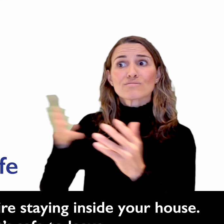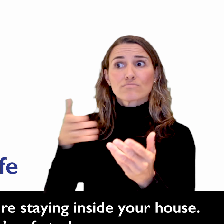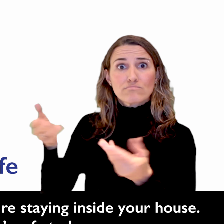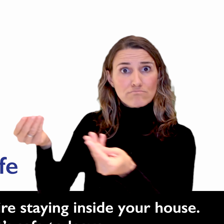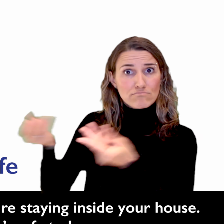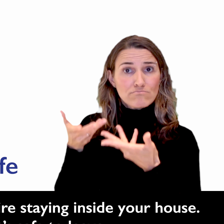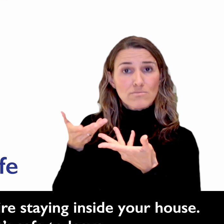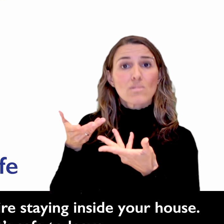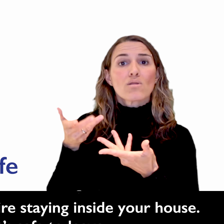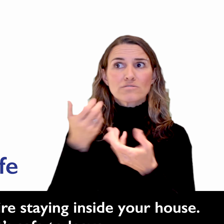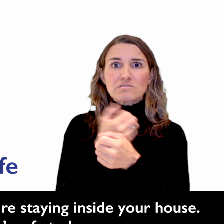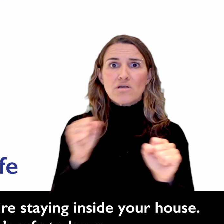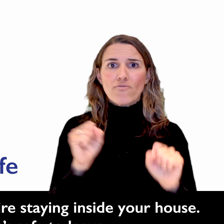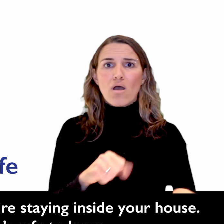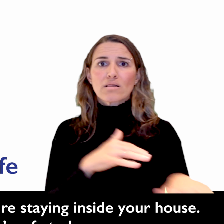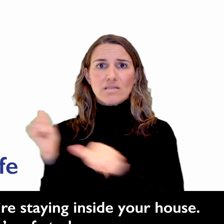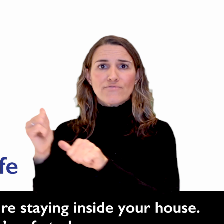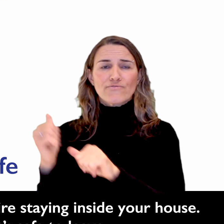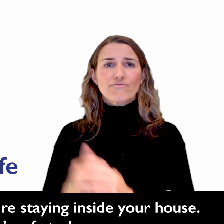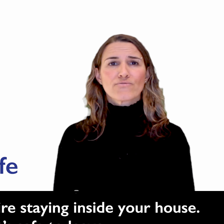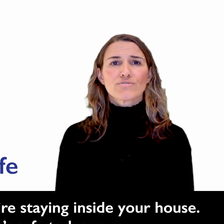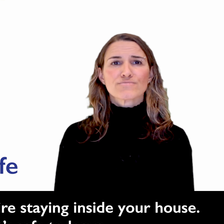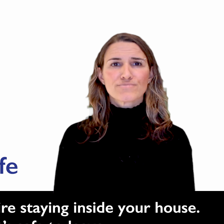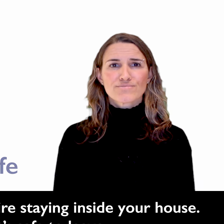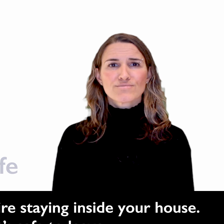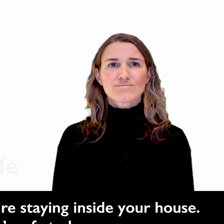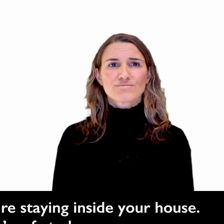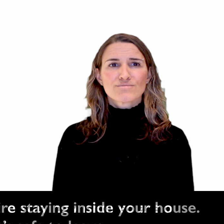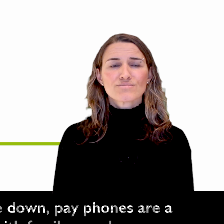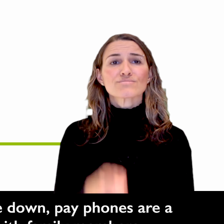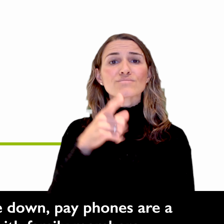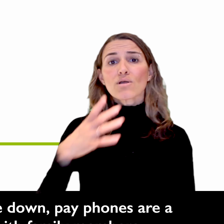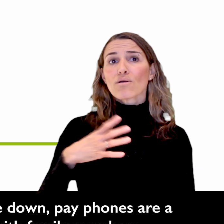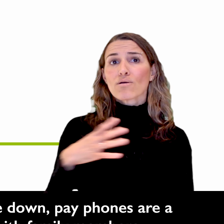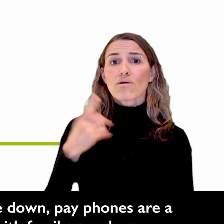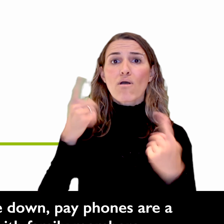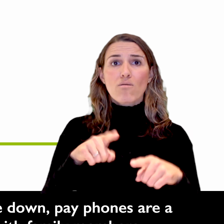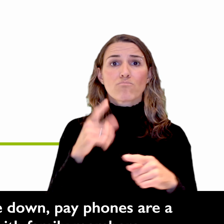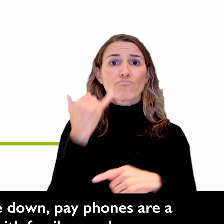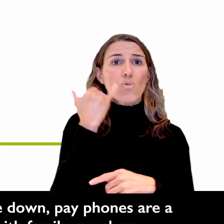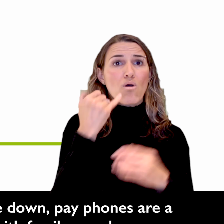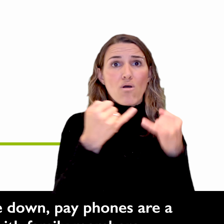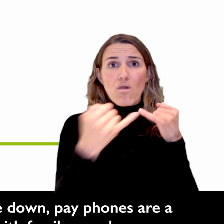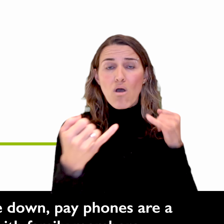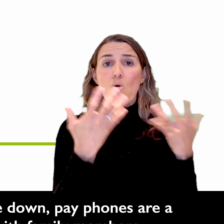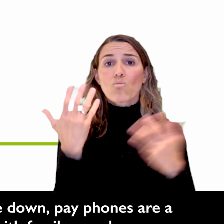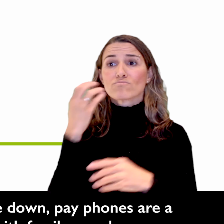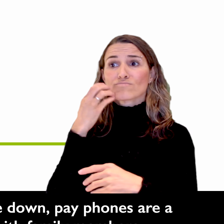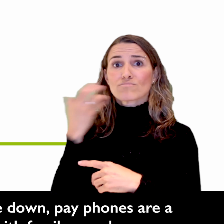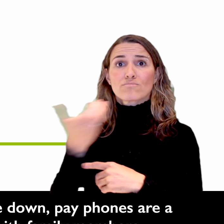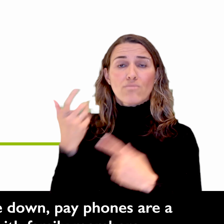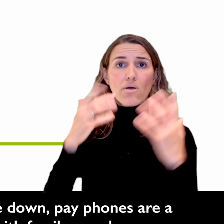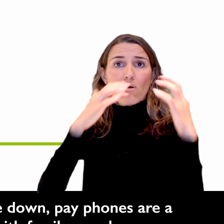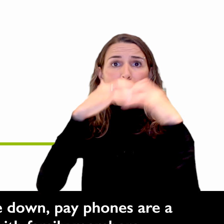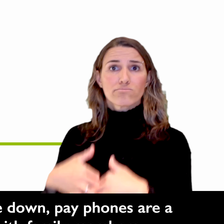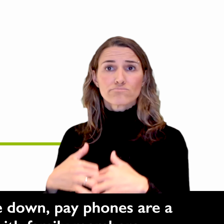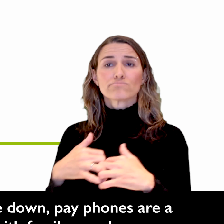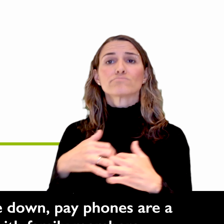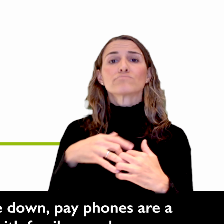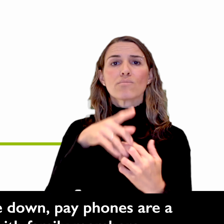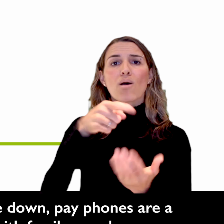Wait until advised by city officials that it's safe to leave. In case telephone lines and cell phone service are